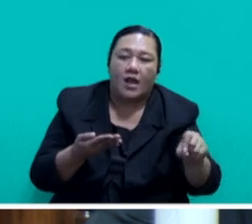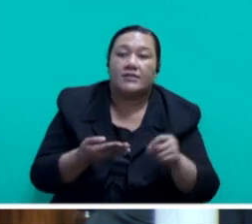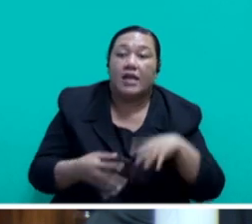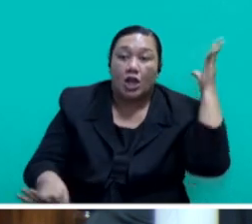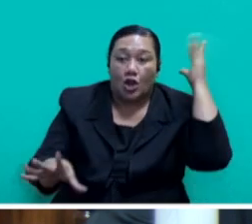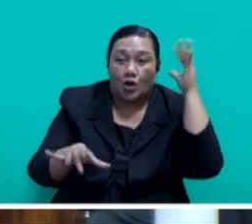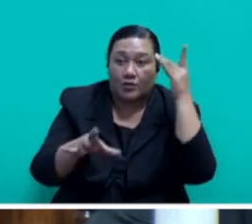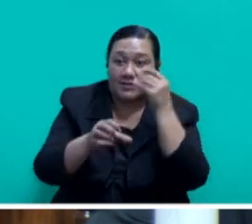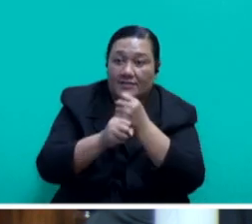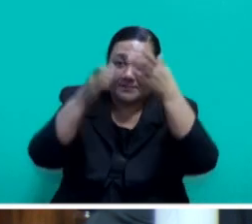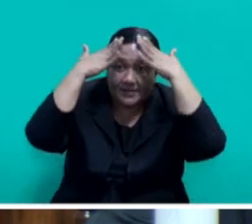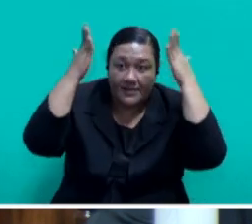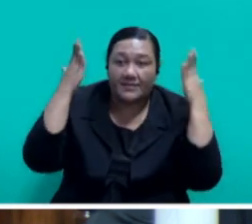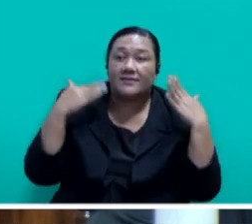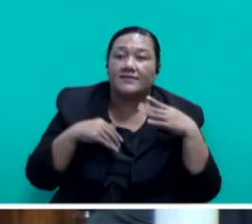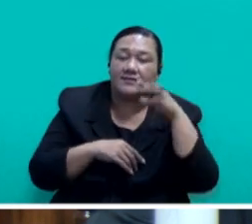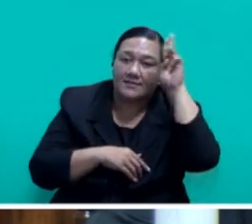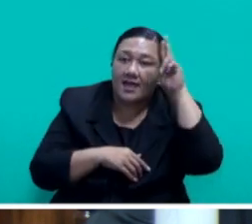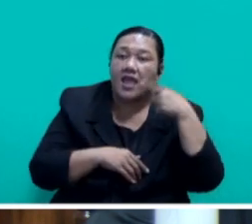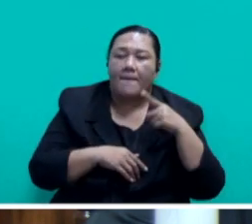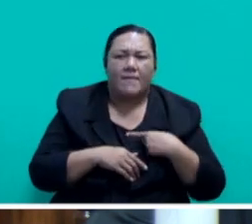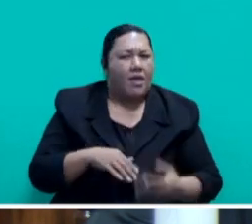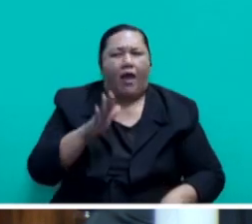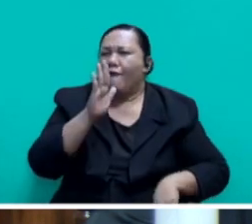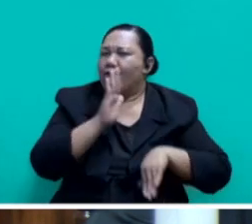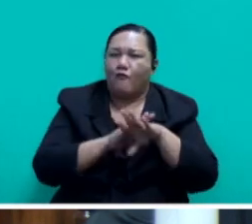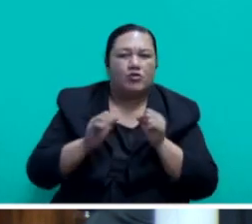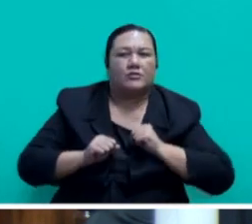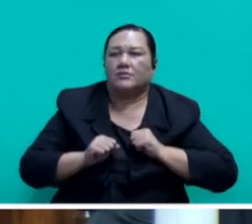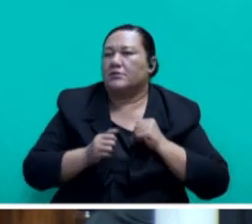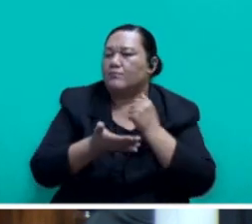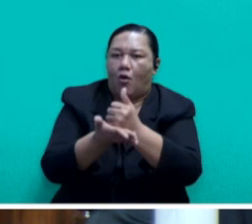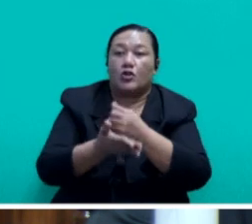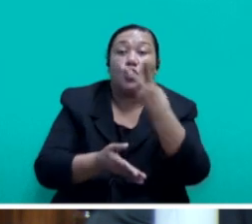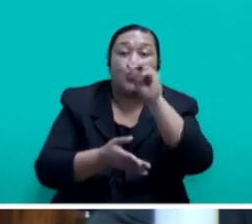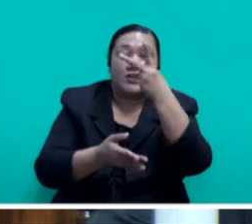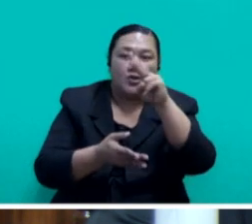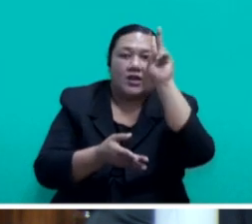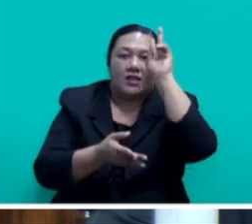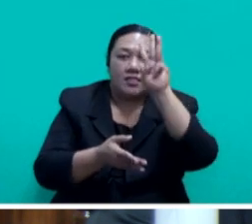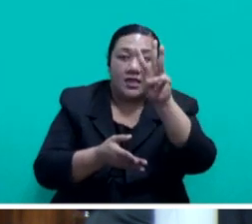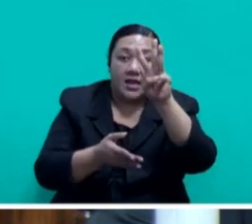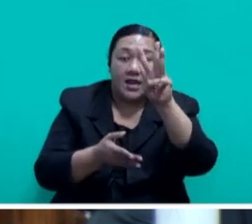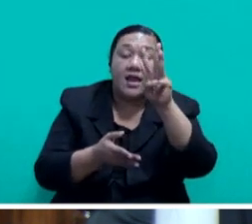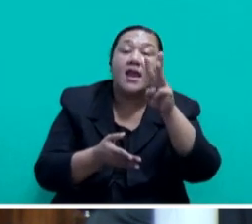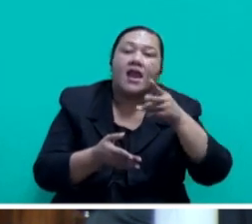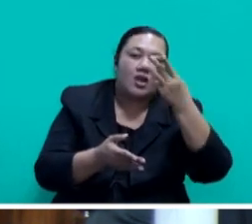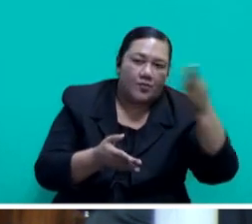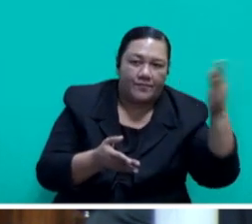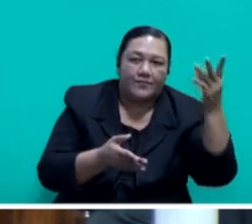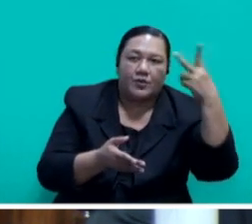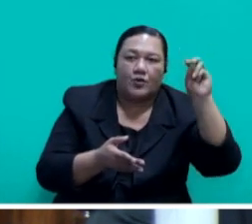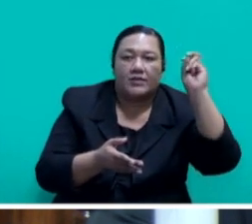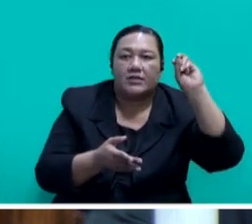I proudly lend my full support to the 2023-2024 national budget, which